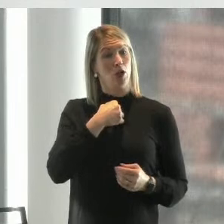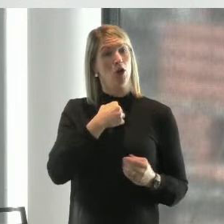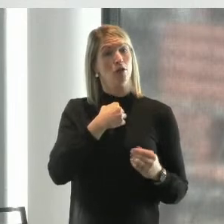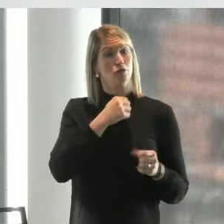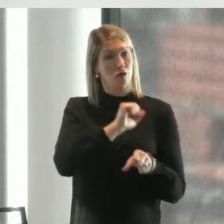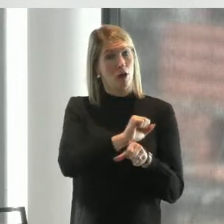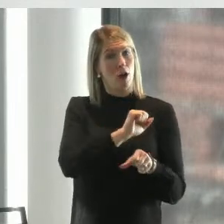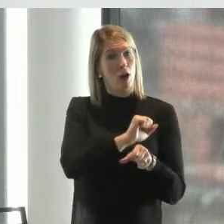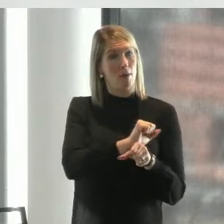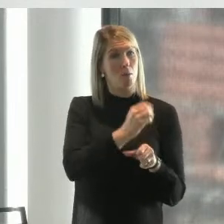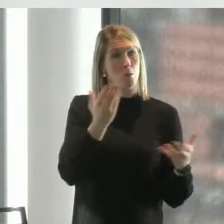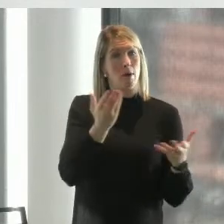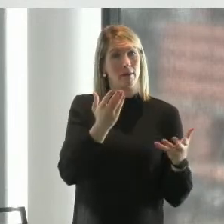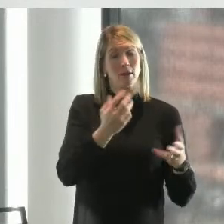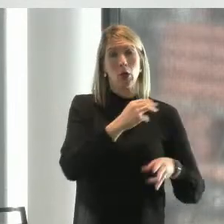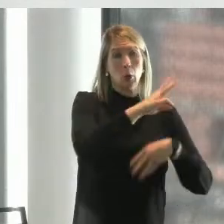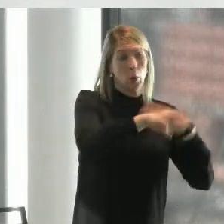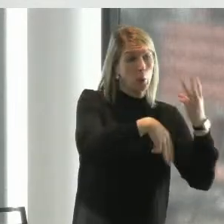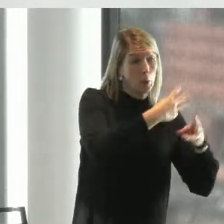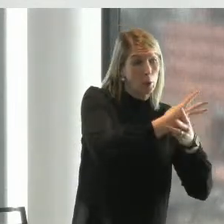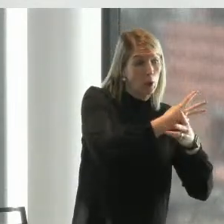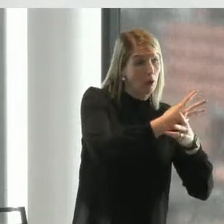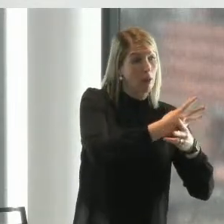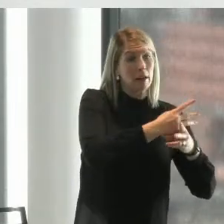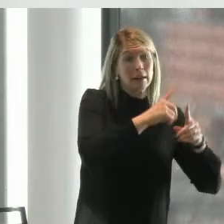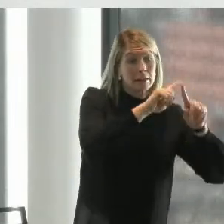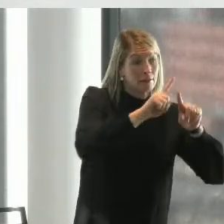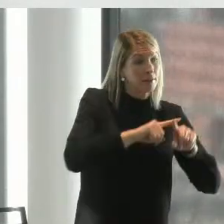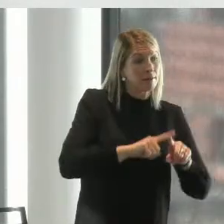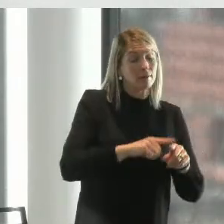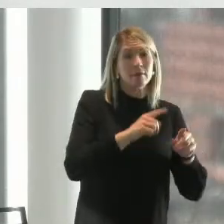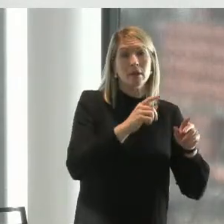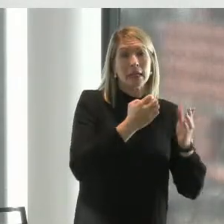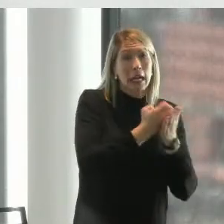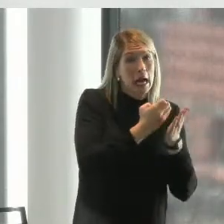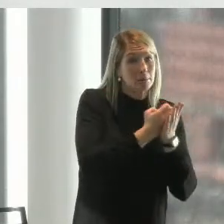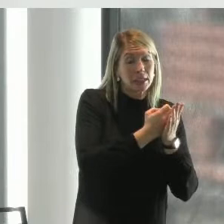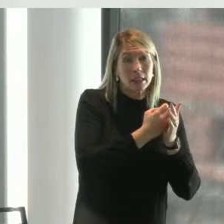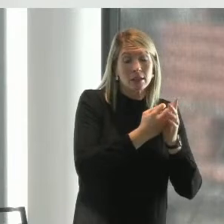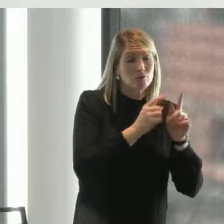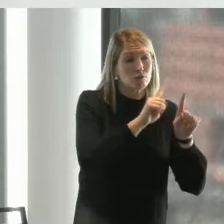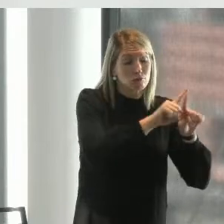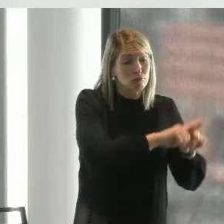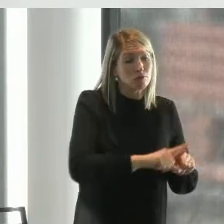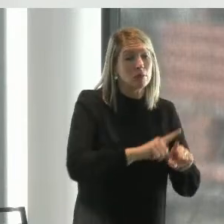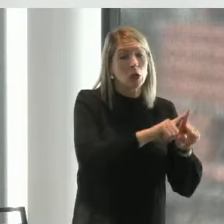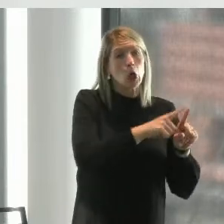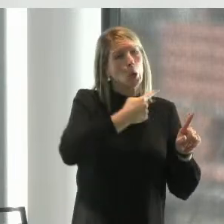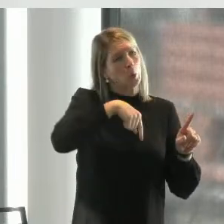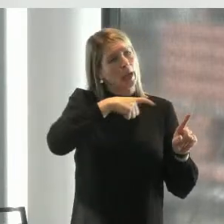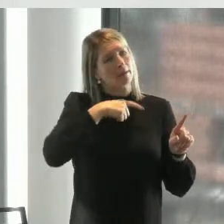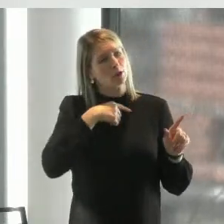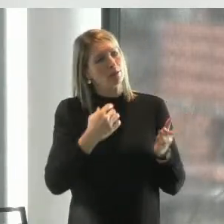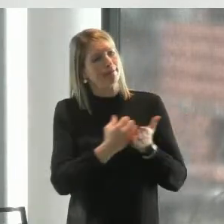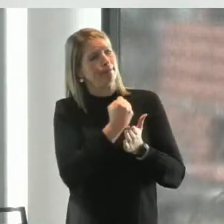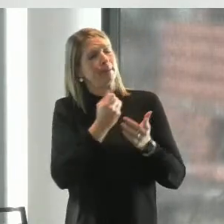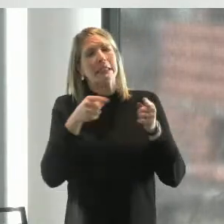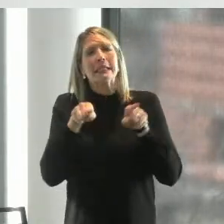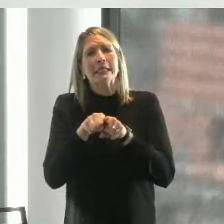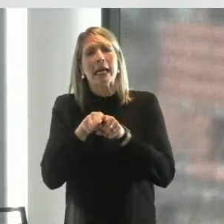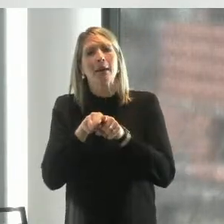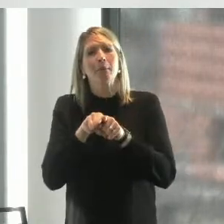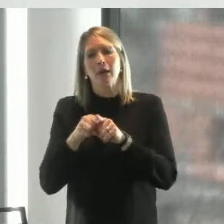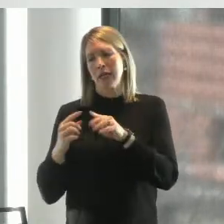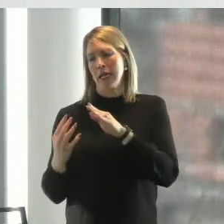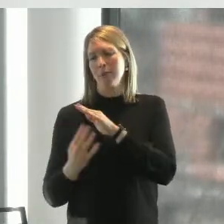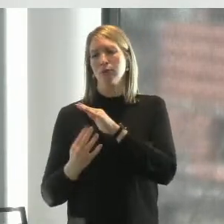support, to provide opportunity in our federal government through various initiatives, whether it be our refugee program, a national refugee program,